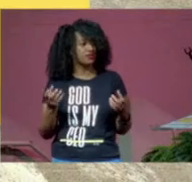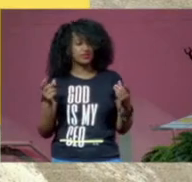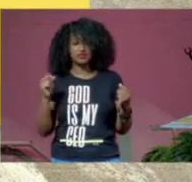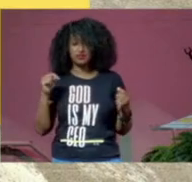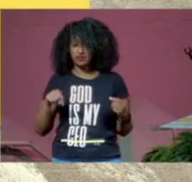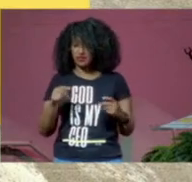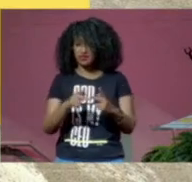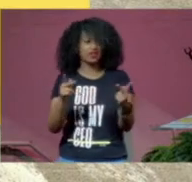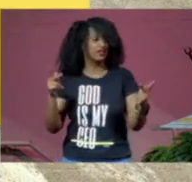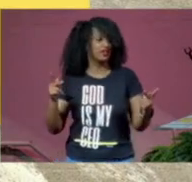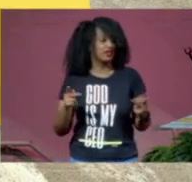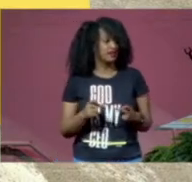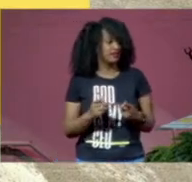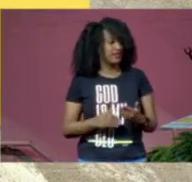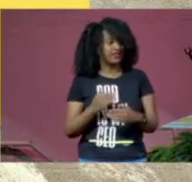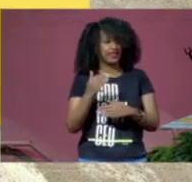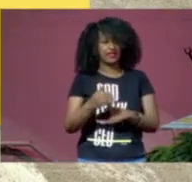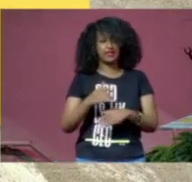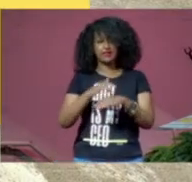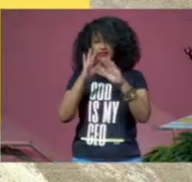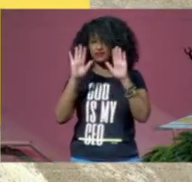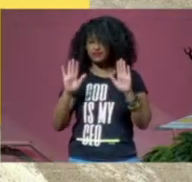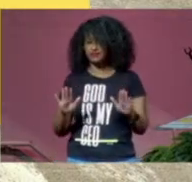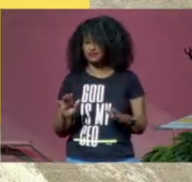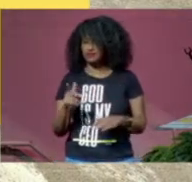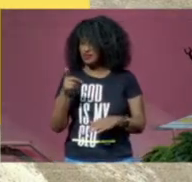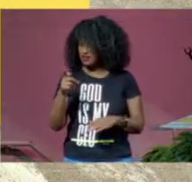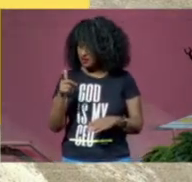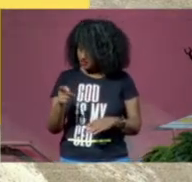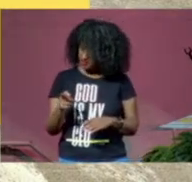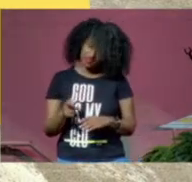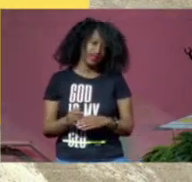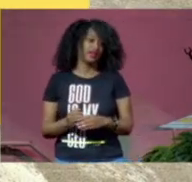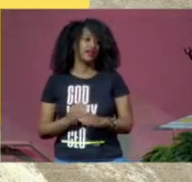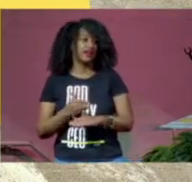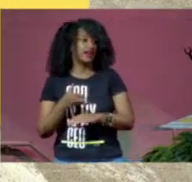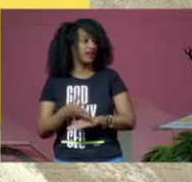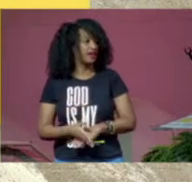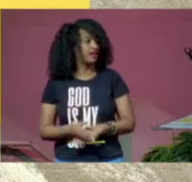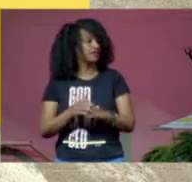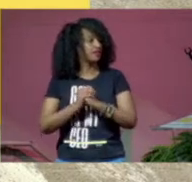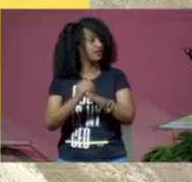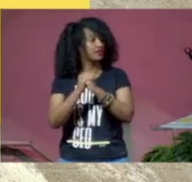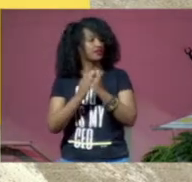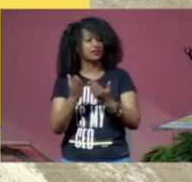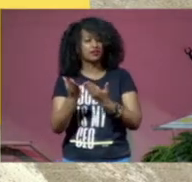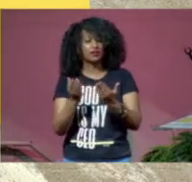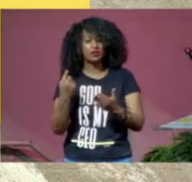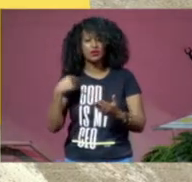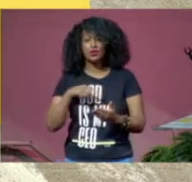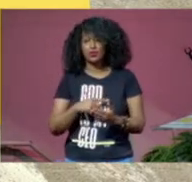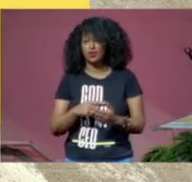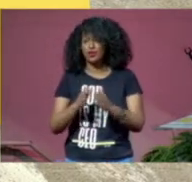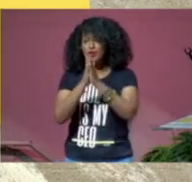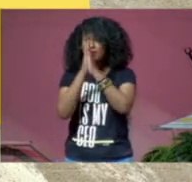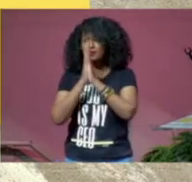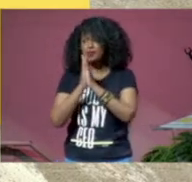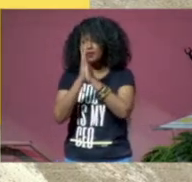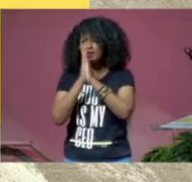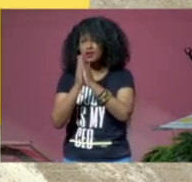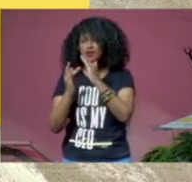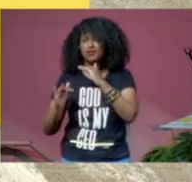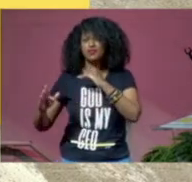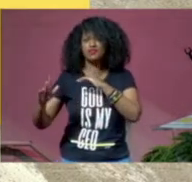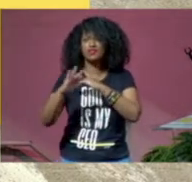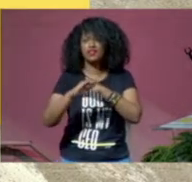and in this place. And so next Sunday, the 21st, following worship service, we're going to go pray over the land next door, amen, as we